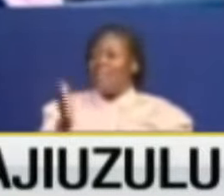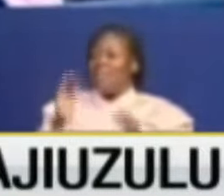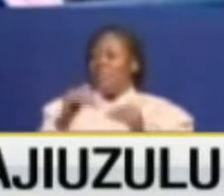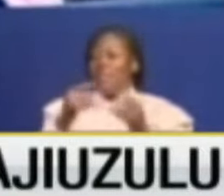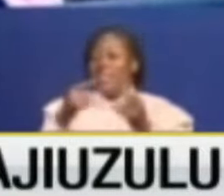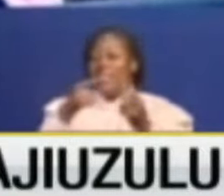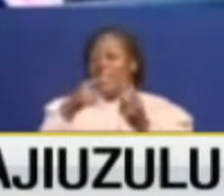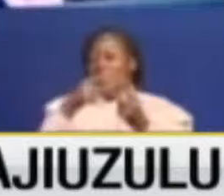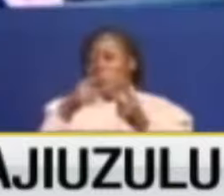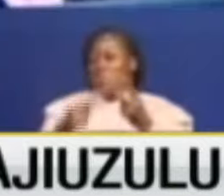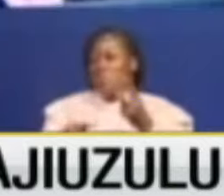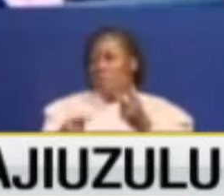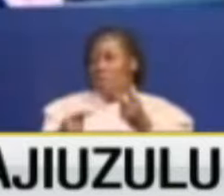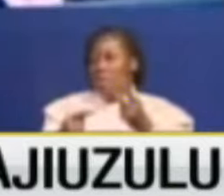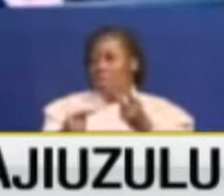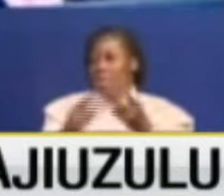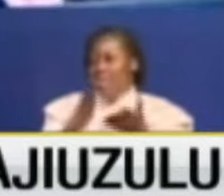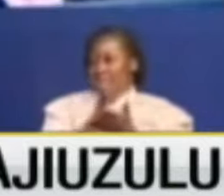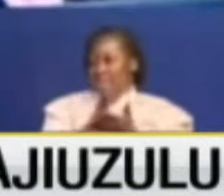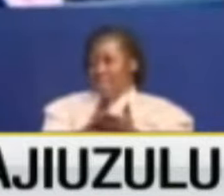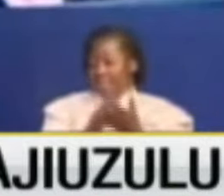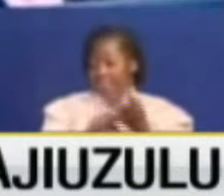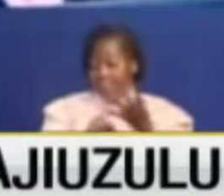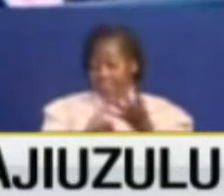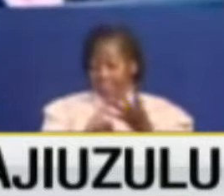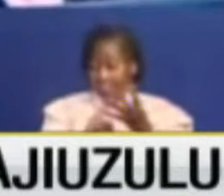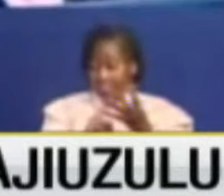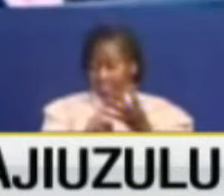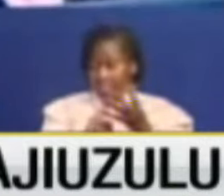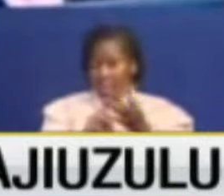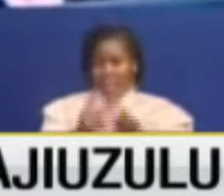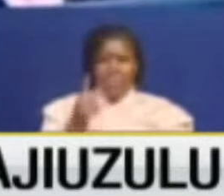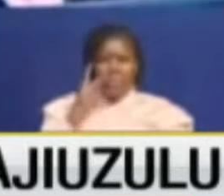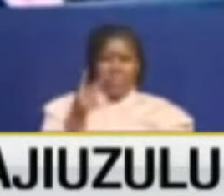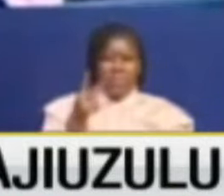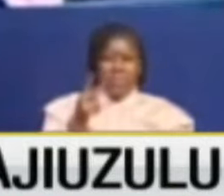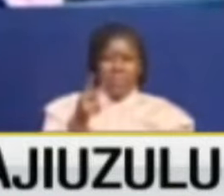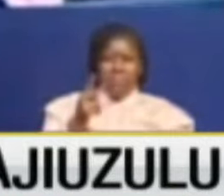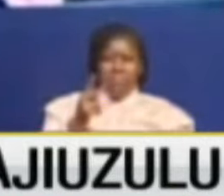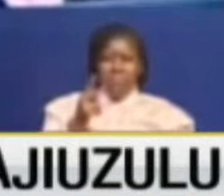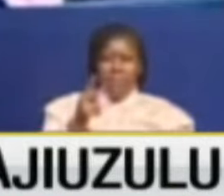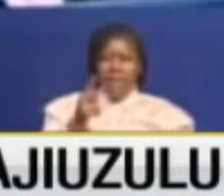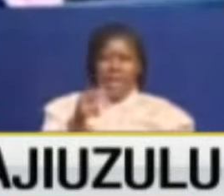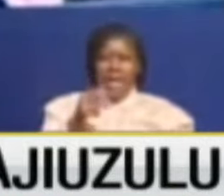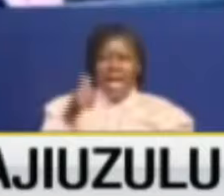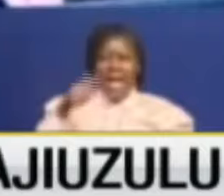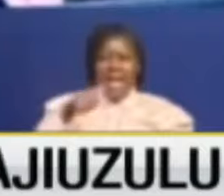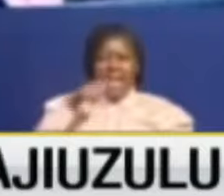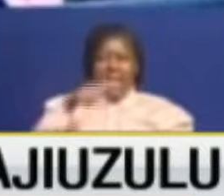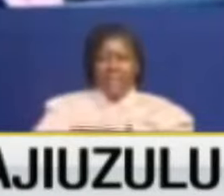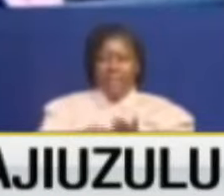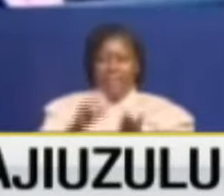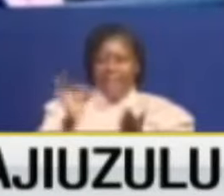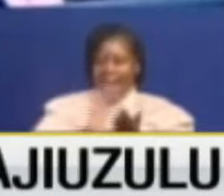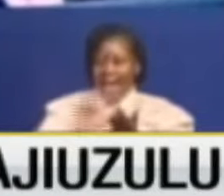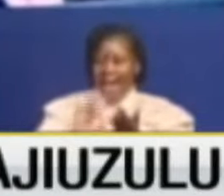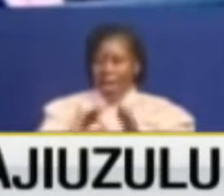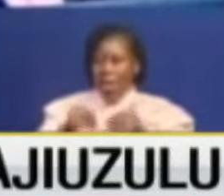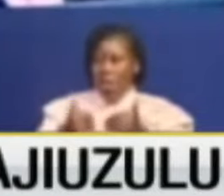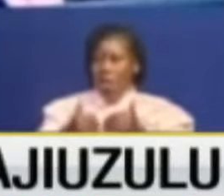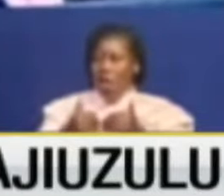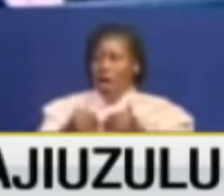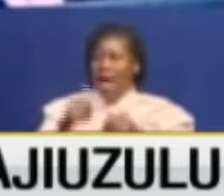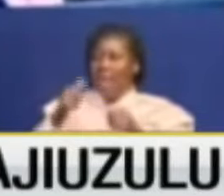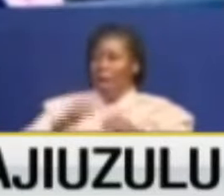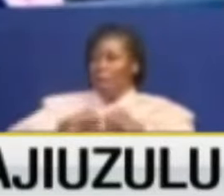facts. Number 2, you will not see any letter by the clerk or other official of